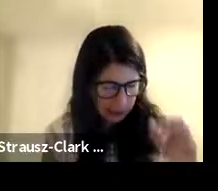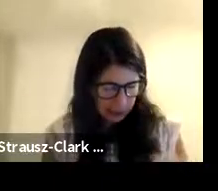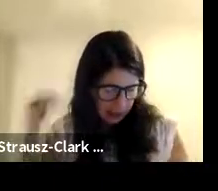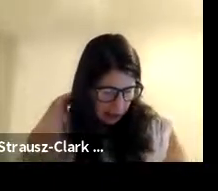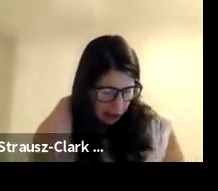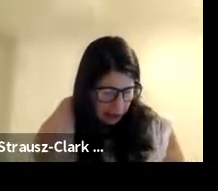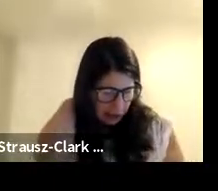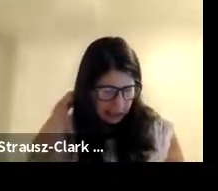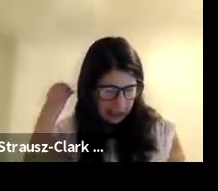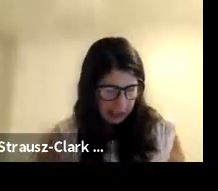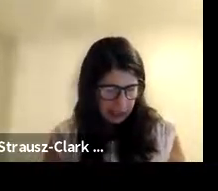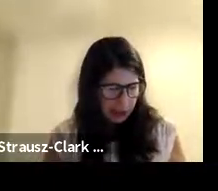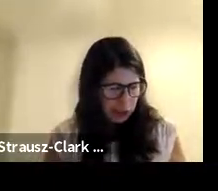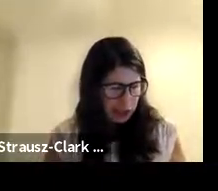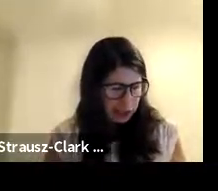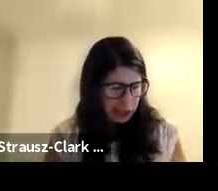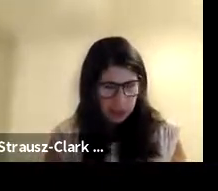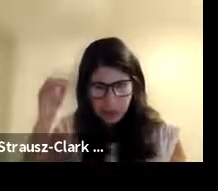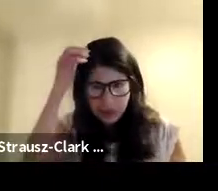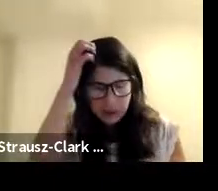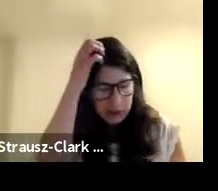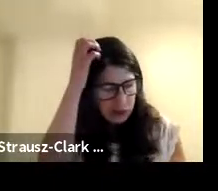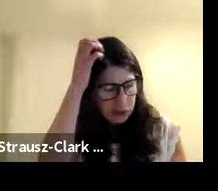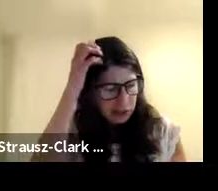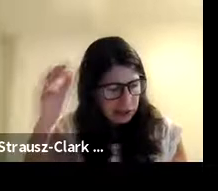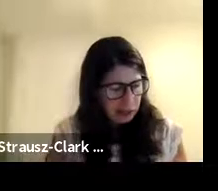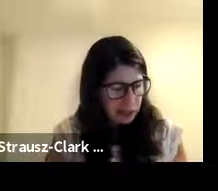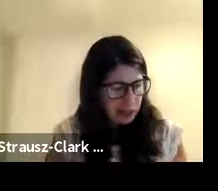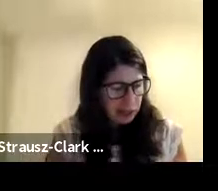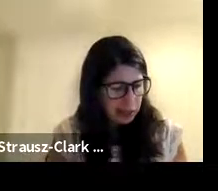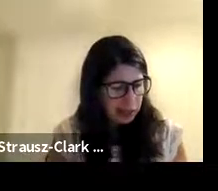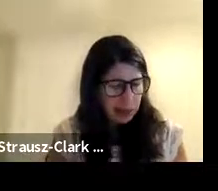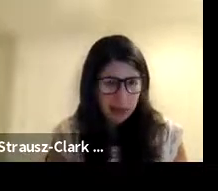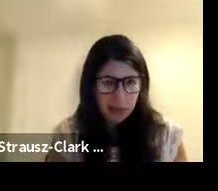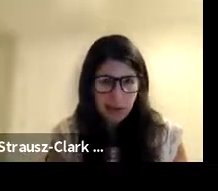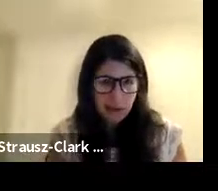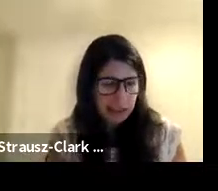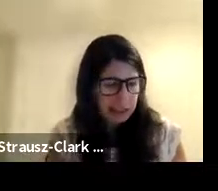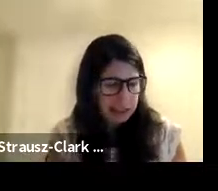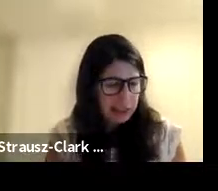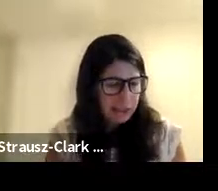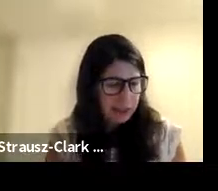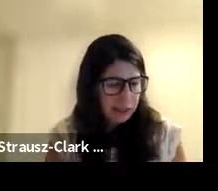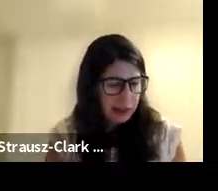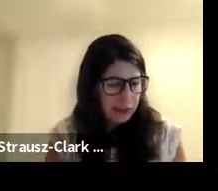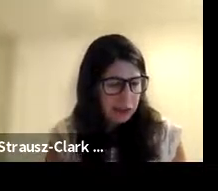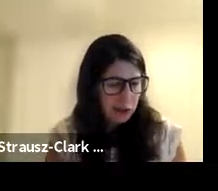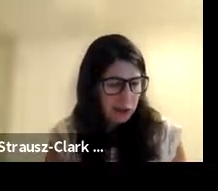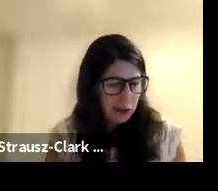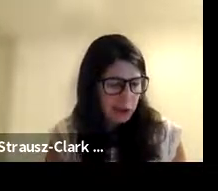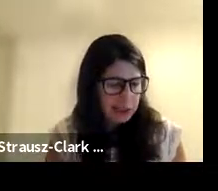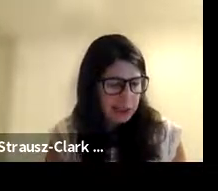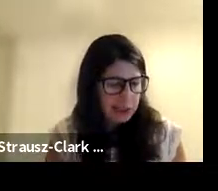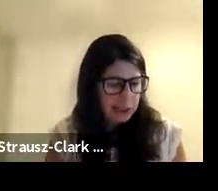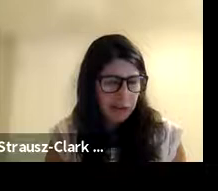point. All right, I checked to see who else is on the screen. So it looks like next up would be Phyllis Cavins, followed